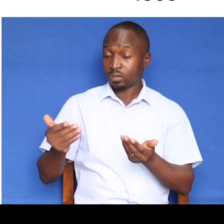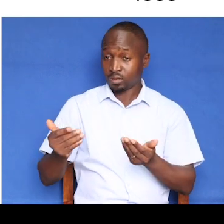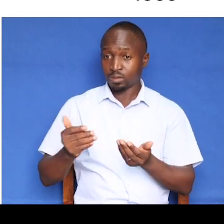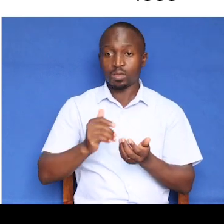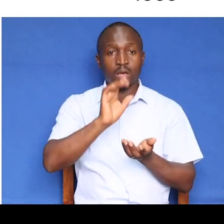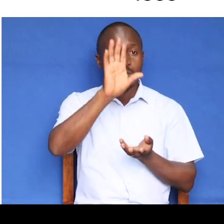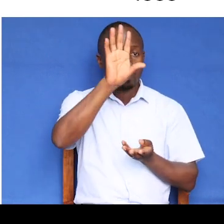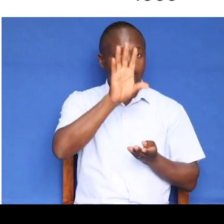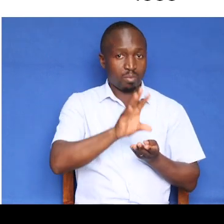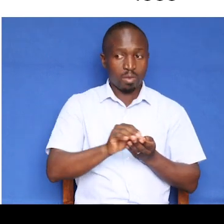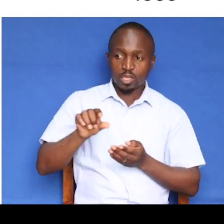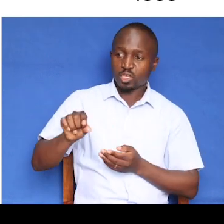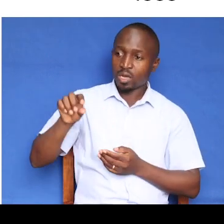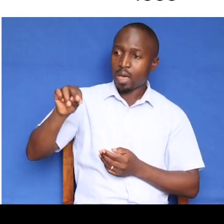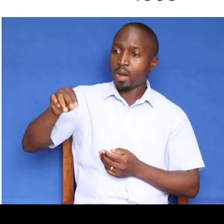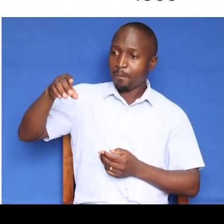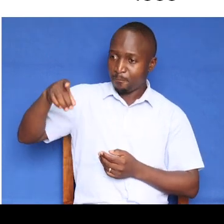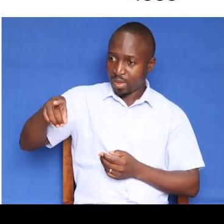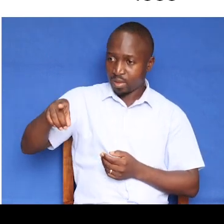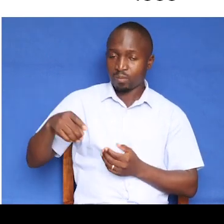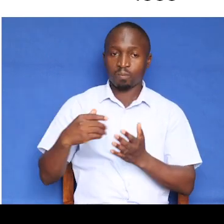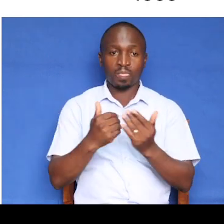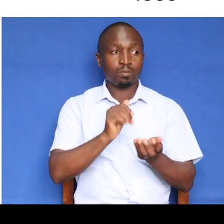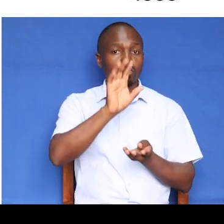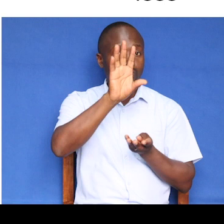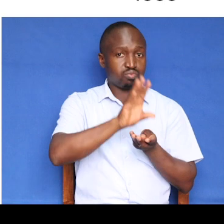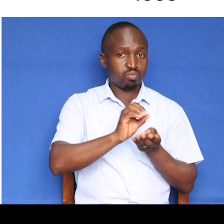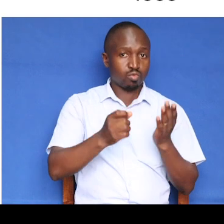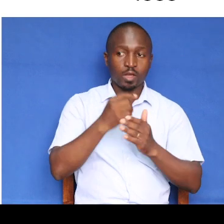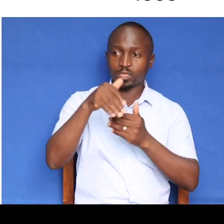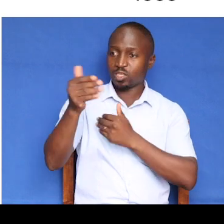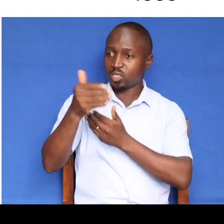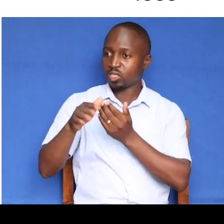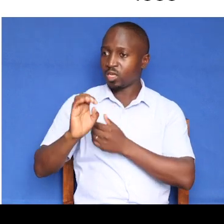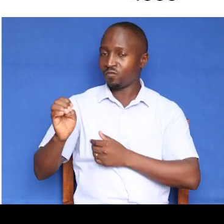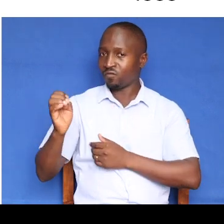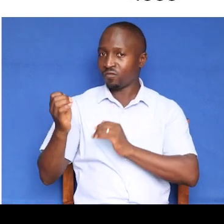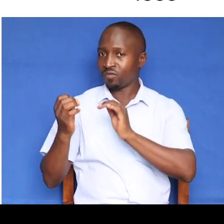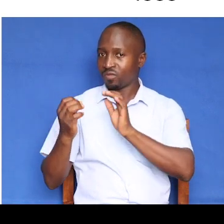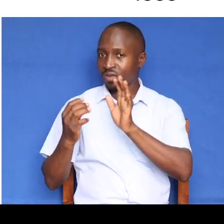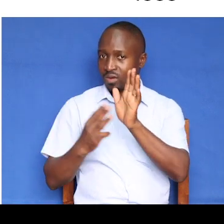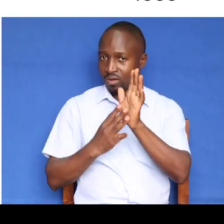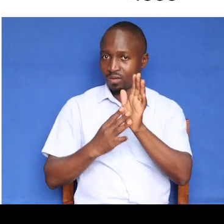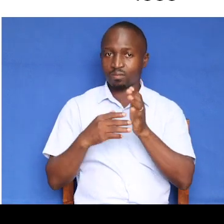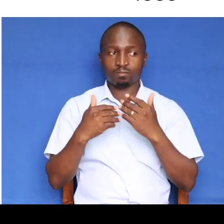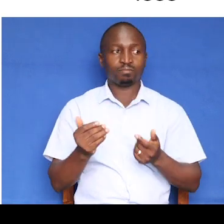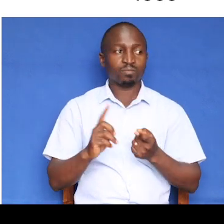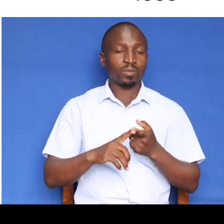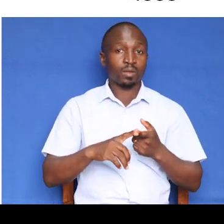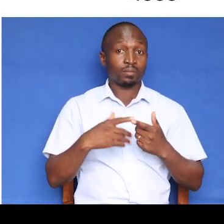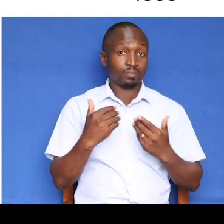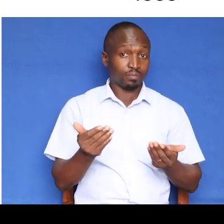solution to have GNP instead of GDP, because we add income from abroad there, 8,000. We add